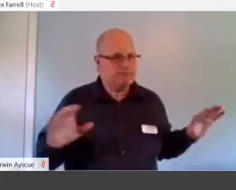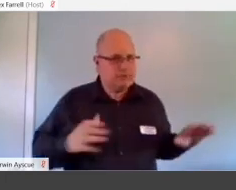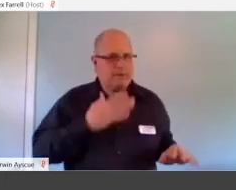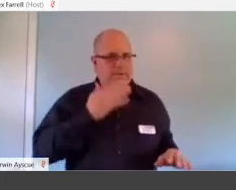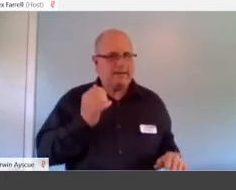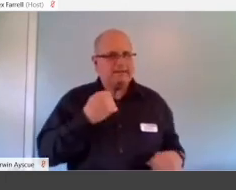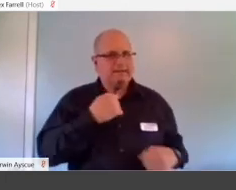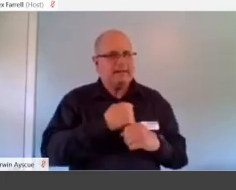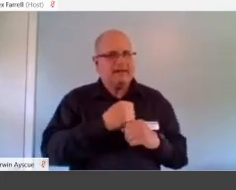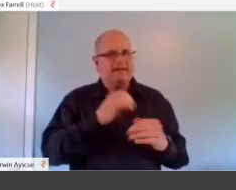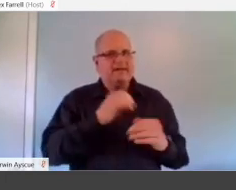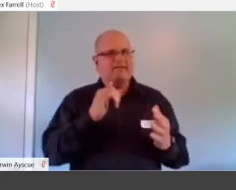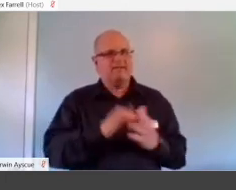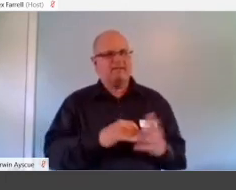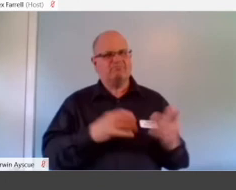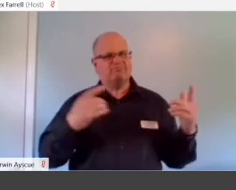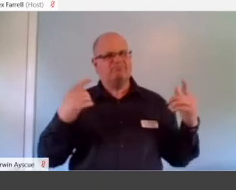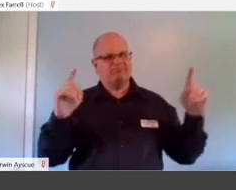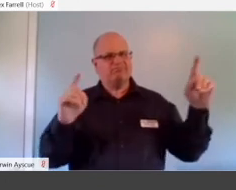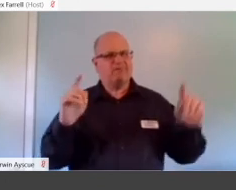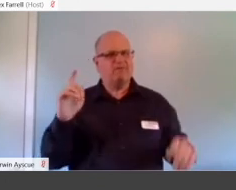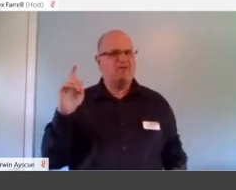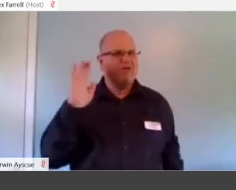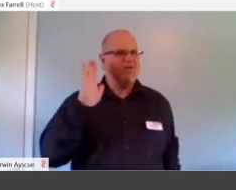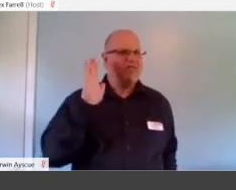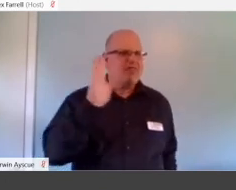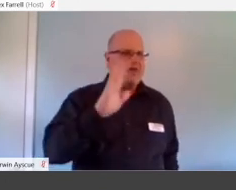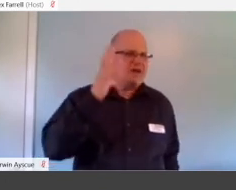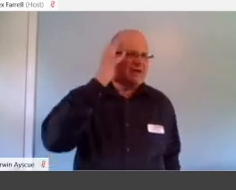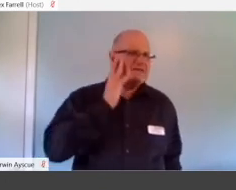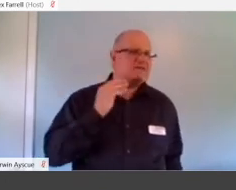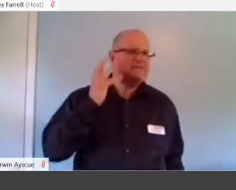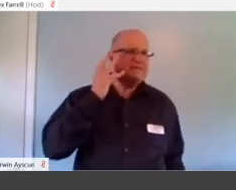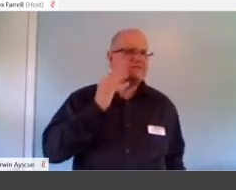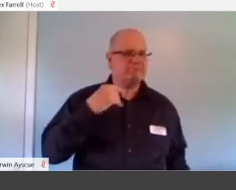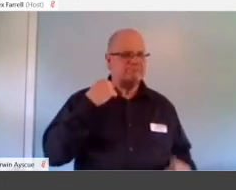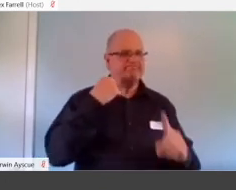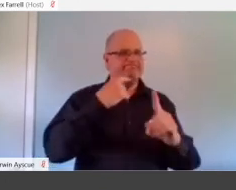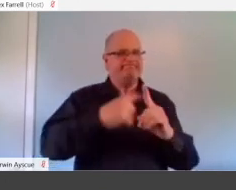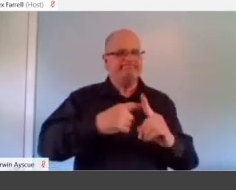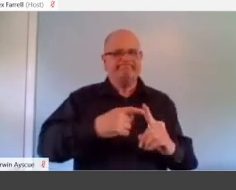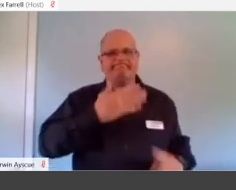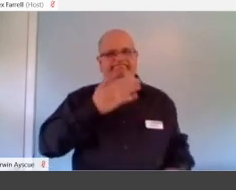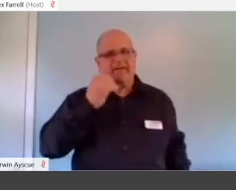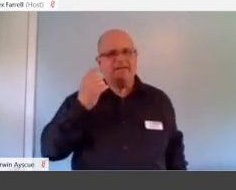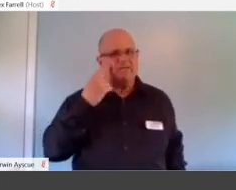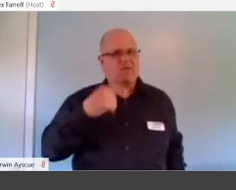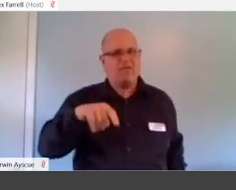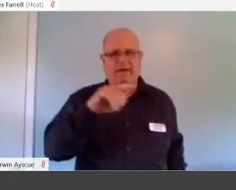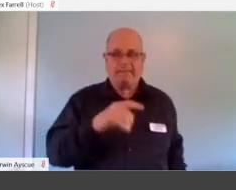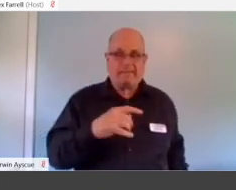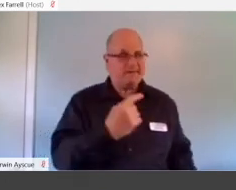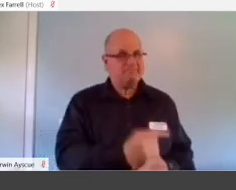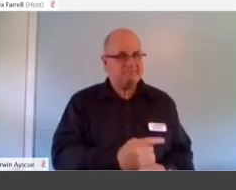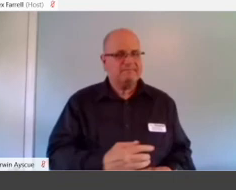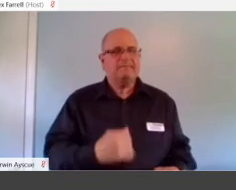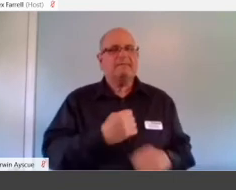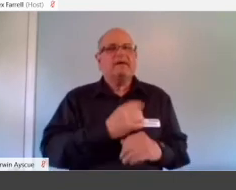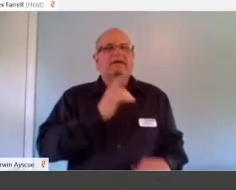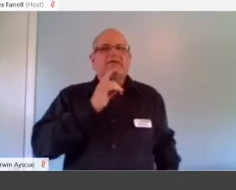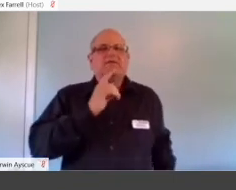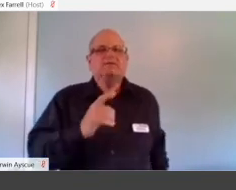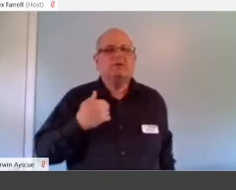it their experiences the best possible, right? And making sure that